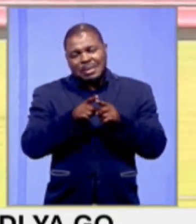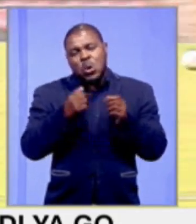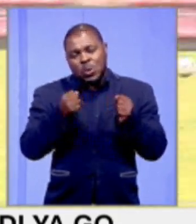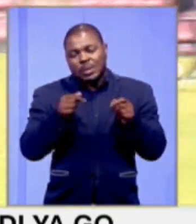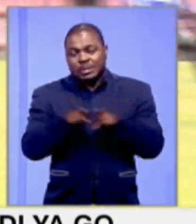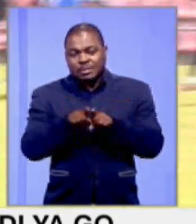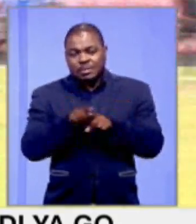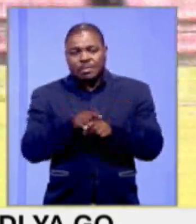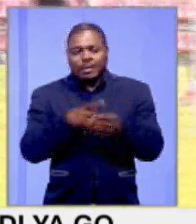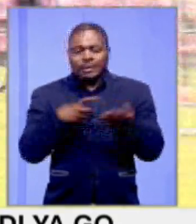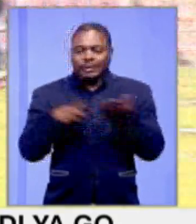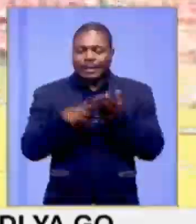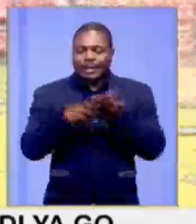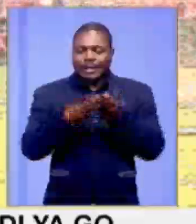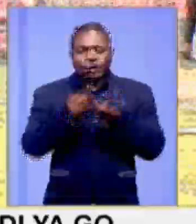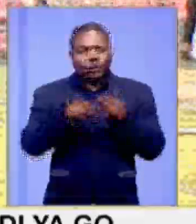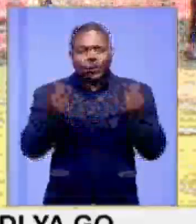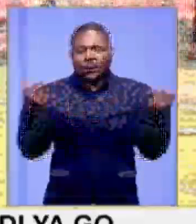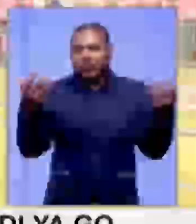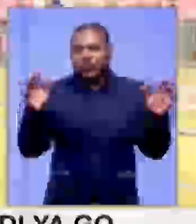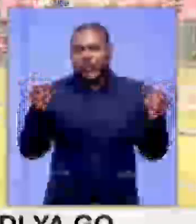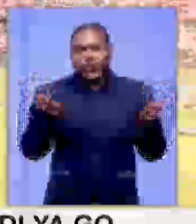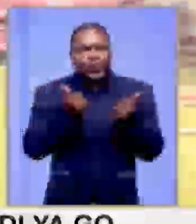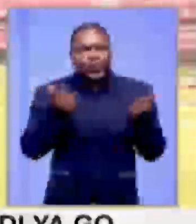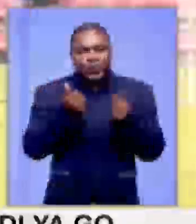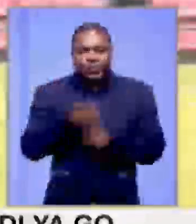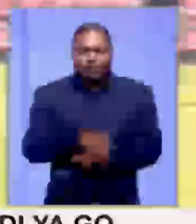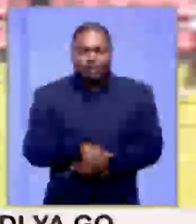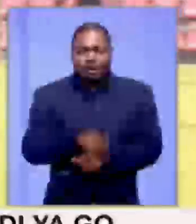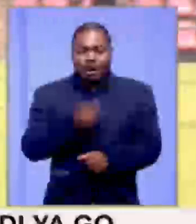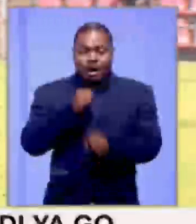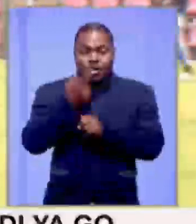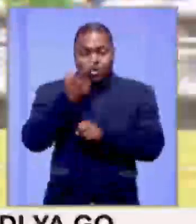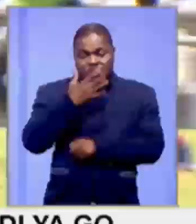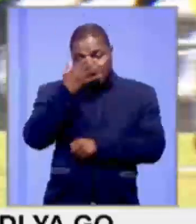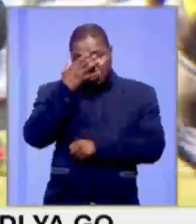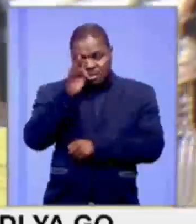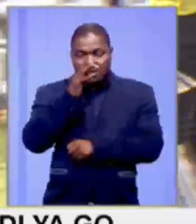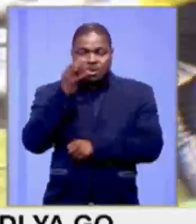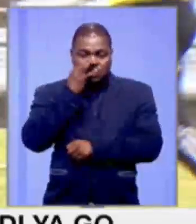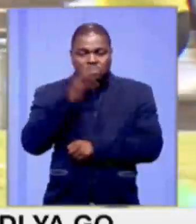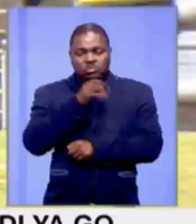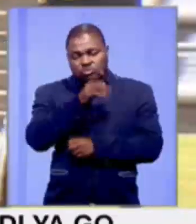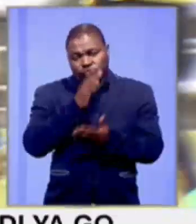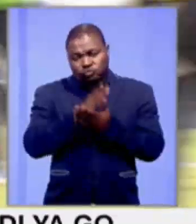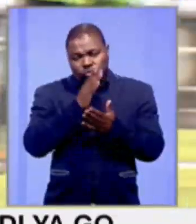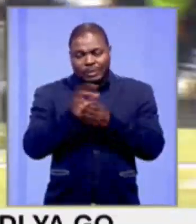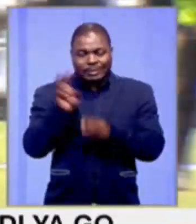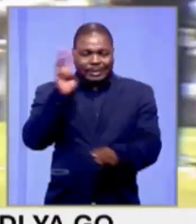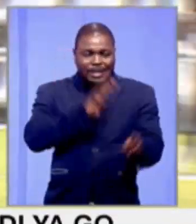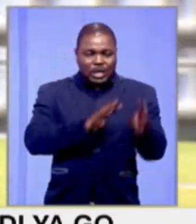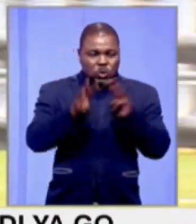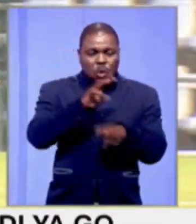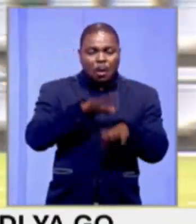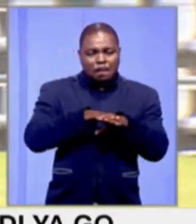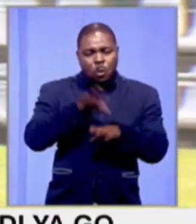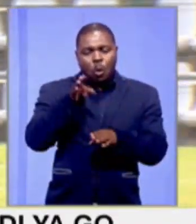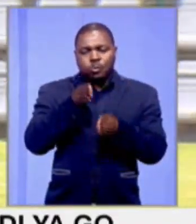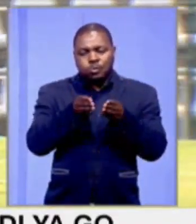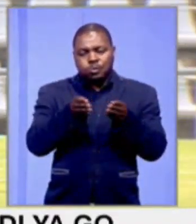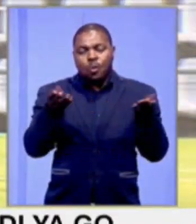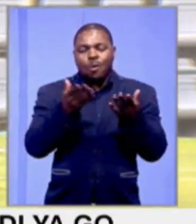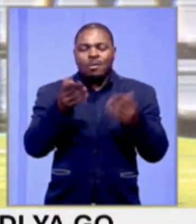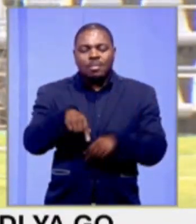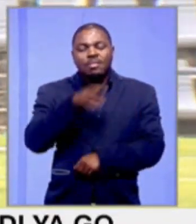tsa papadi ye di rekisitswe ka moka. Mošwa Gauteng o netefaleditse balatedi gore tlhapetso e tla ba dimatlafaditswe ka